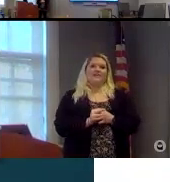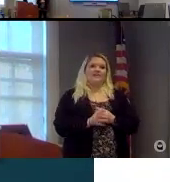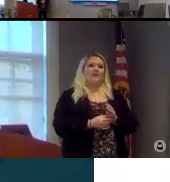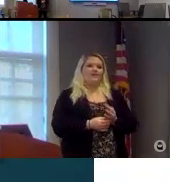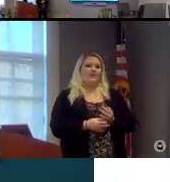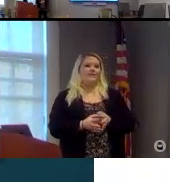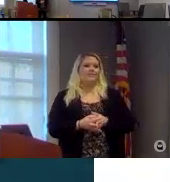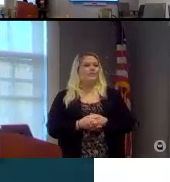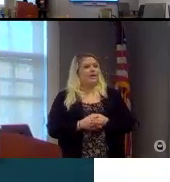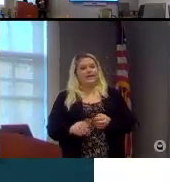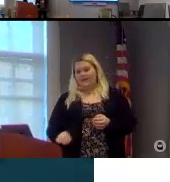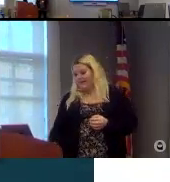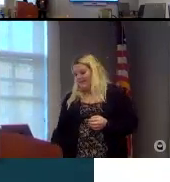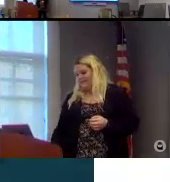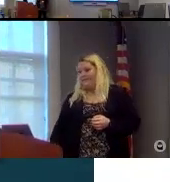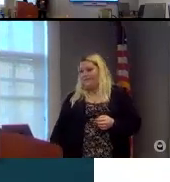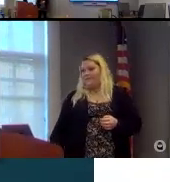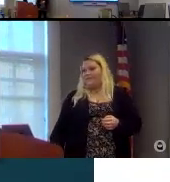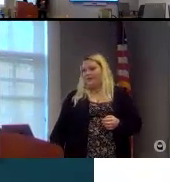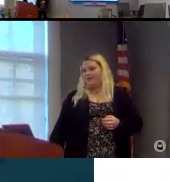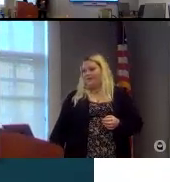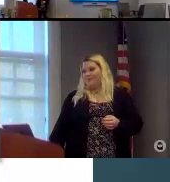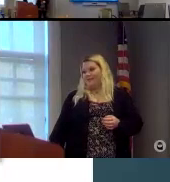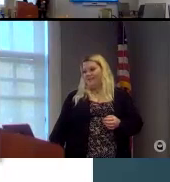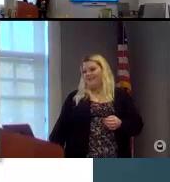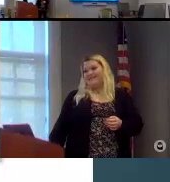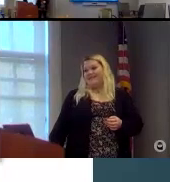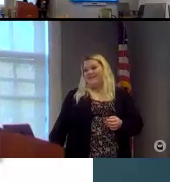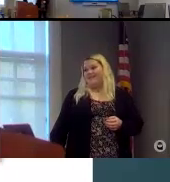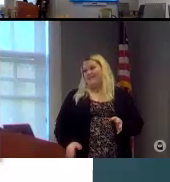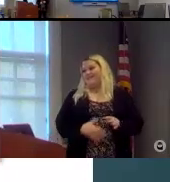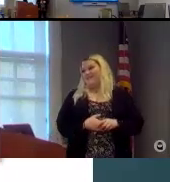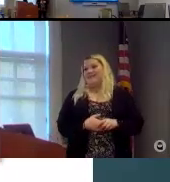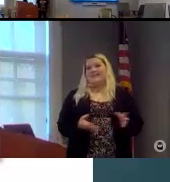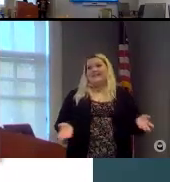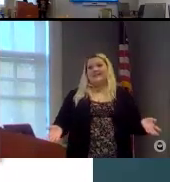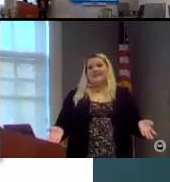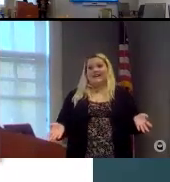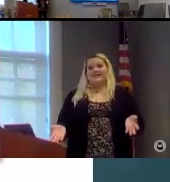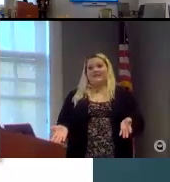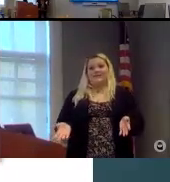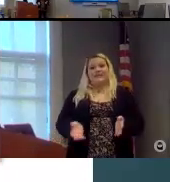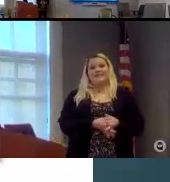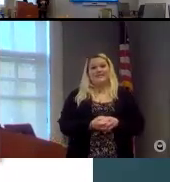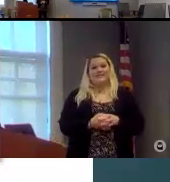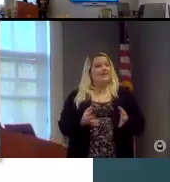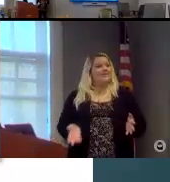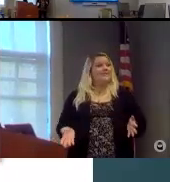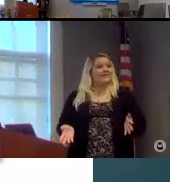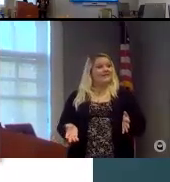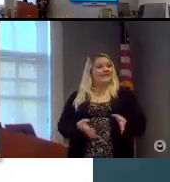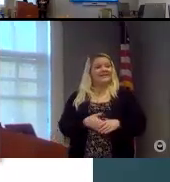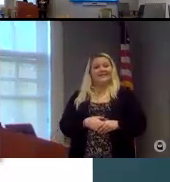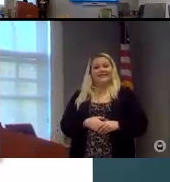we can actually evaluate what's important was very rewarding. But that is all I have for you guys. So